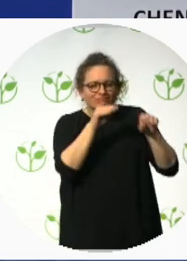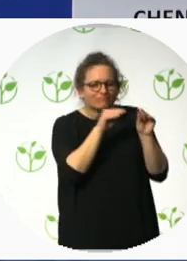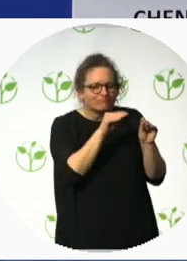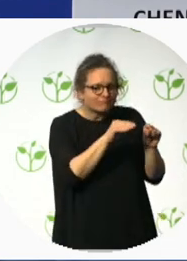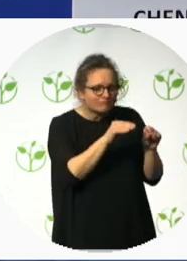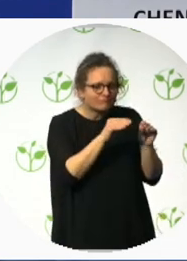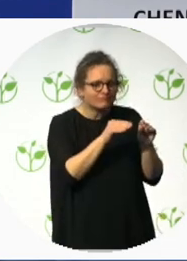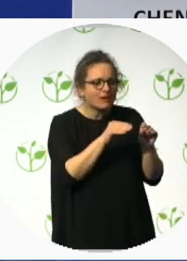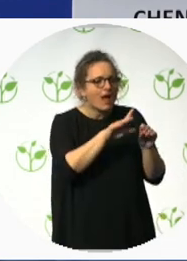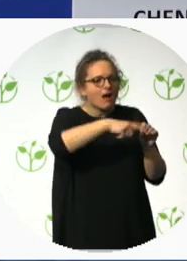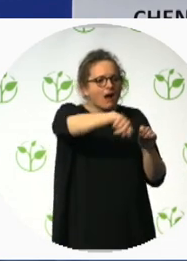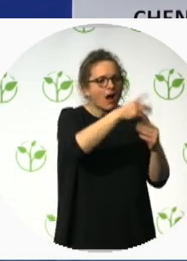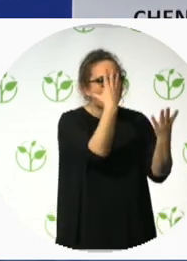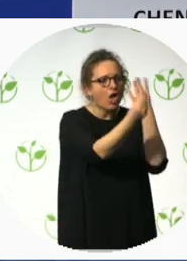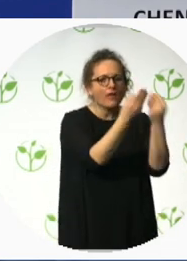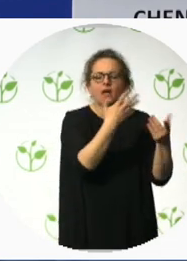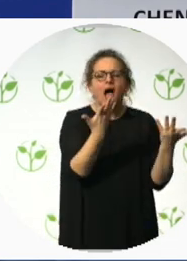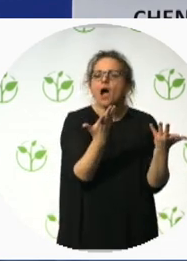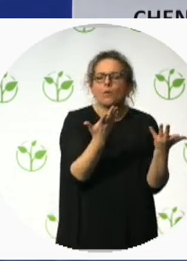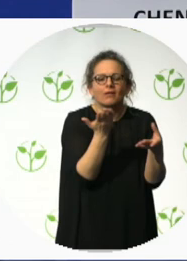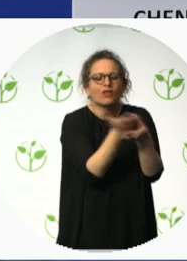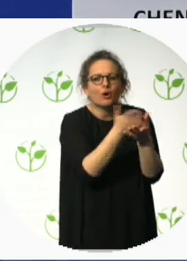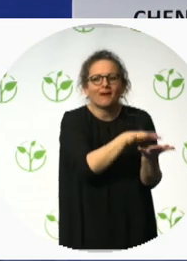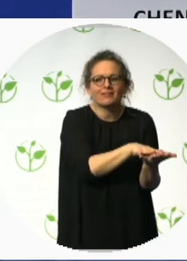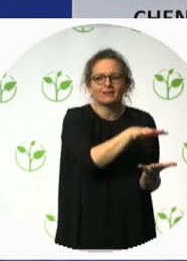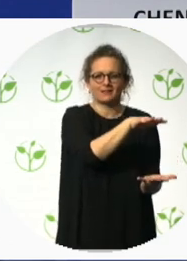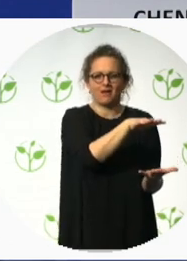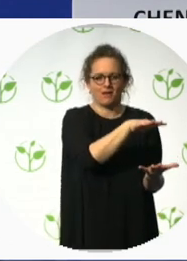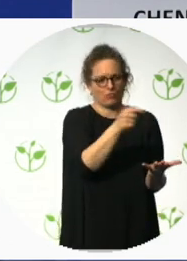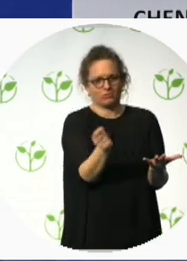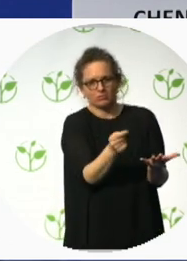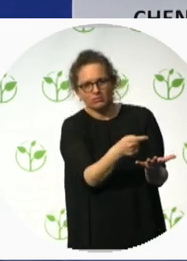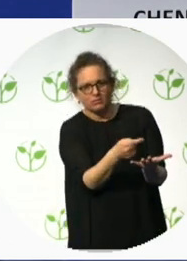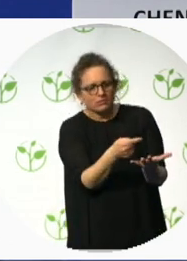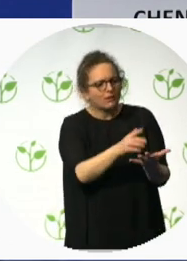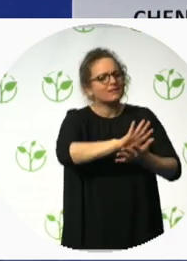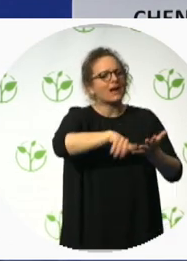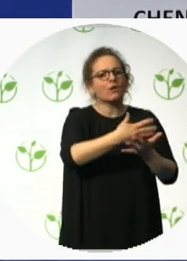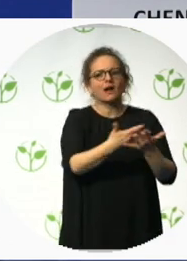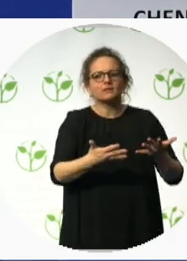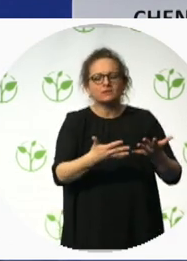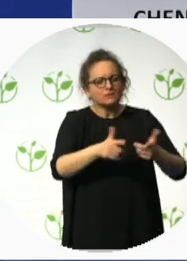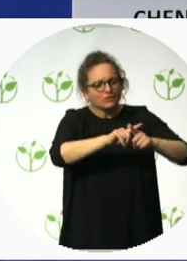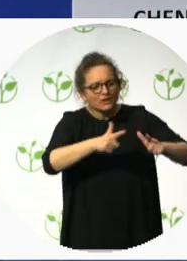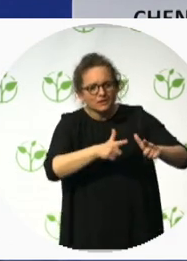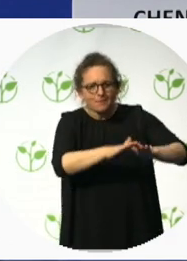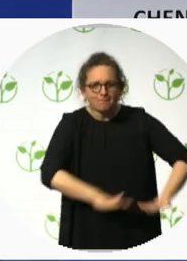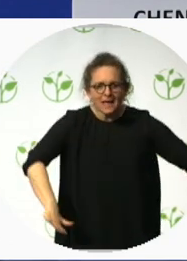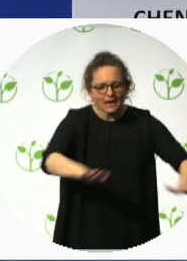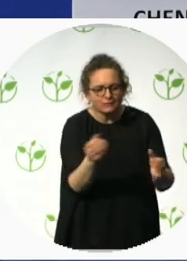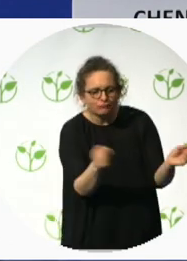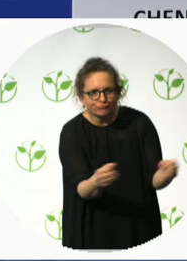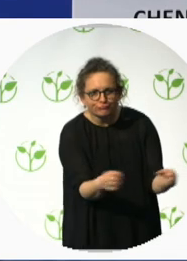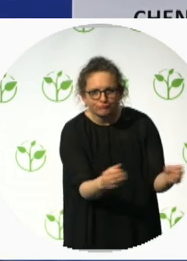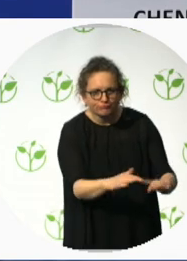So in the future, we are talking to the university in Myanmar to whether they can set up, they're willing